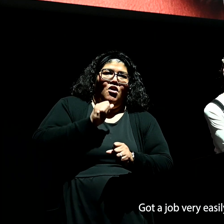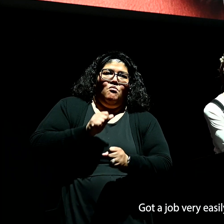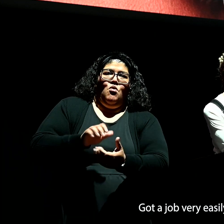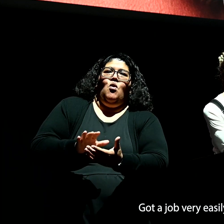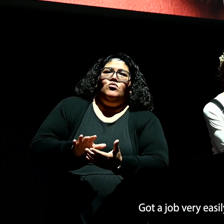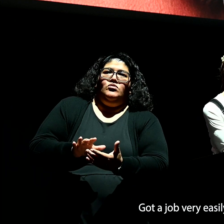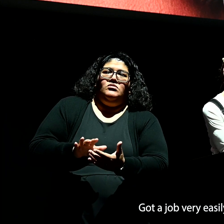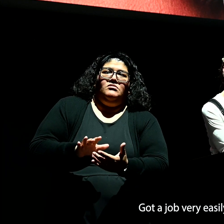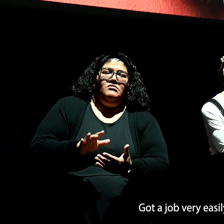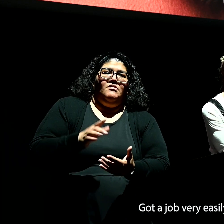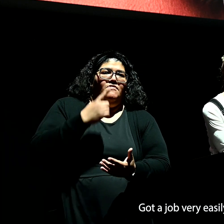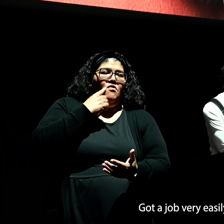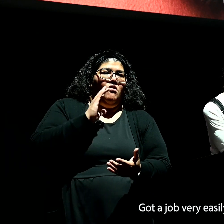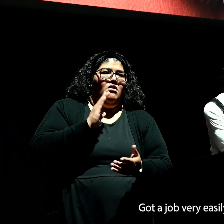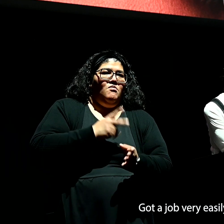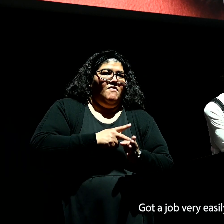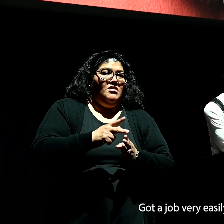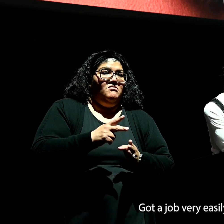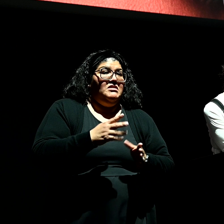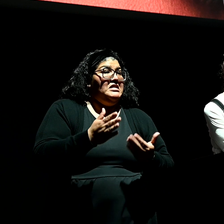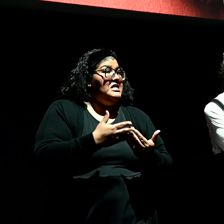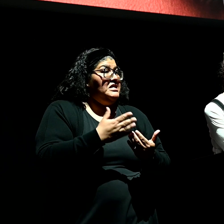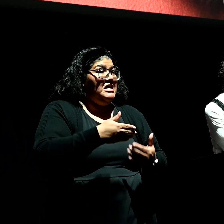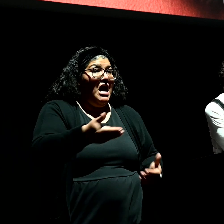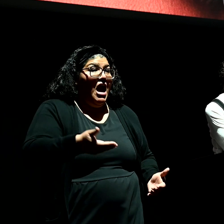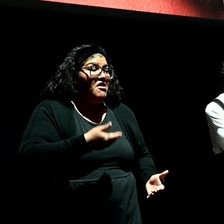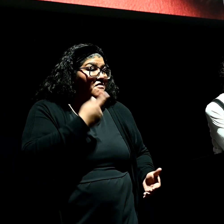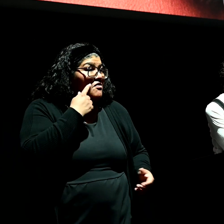Got a job very easily out of school.